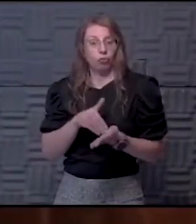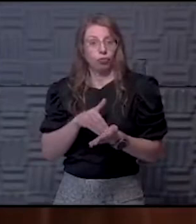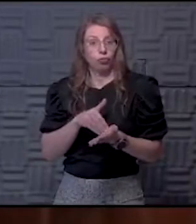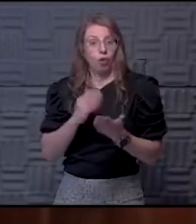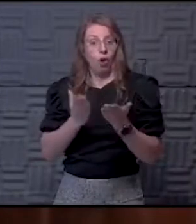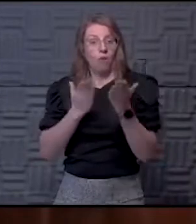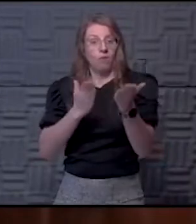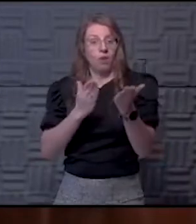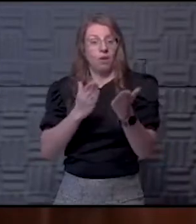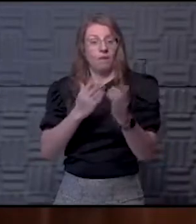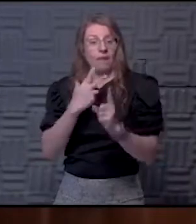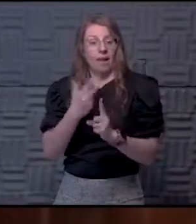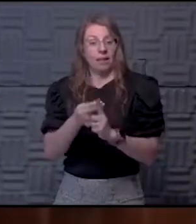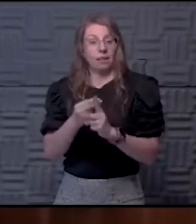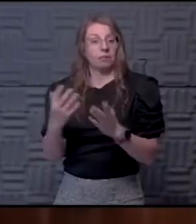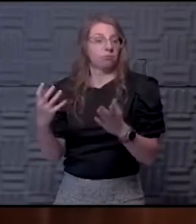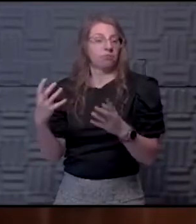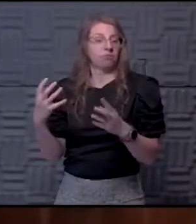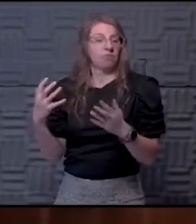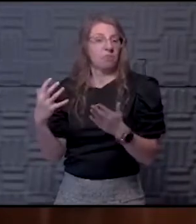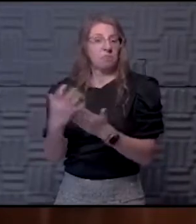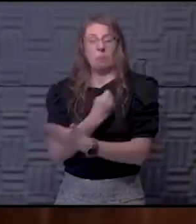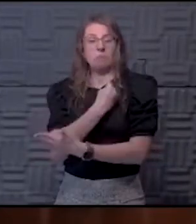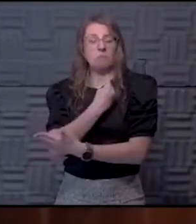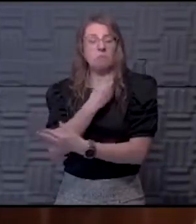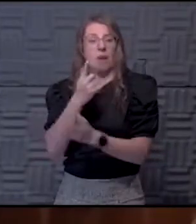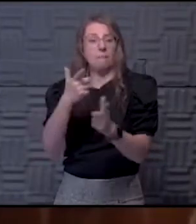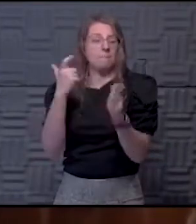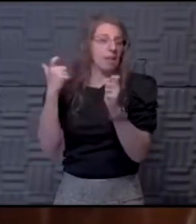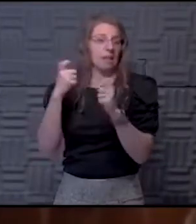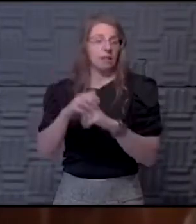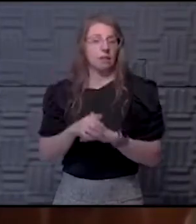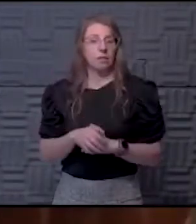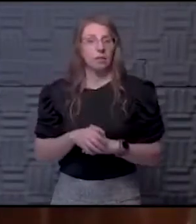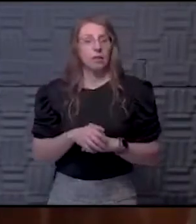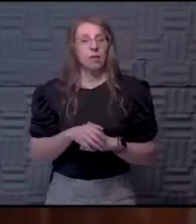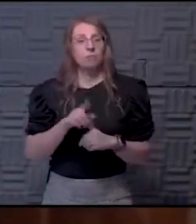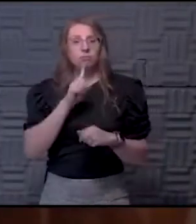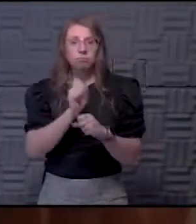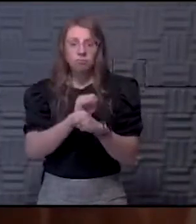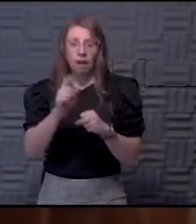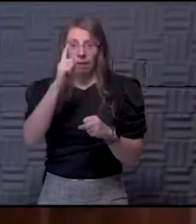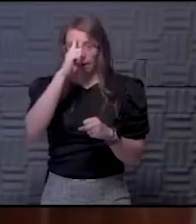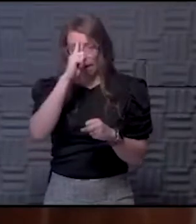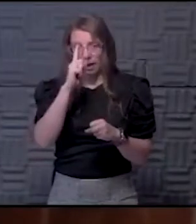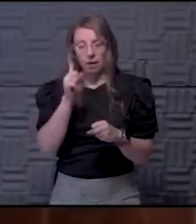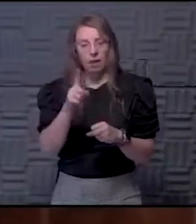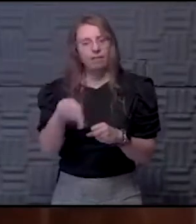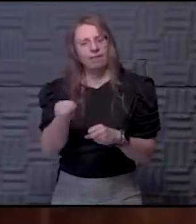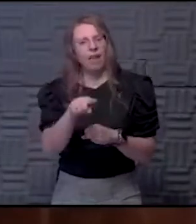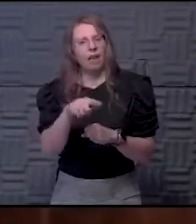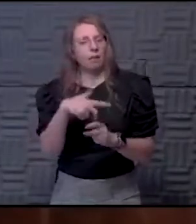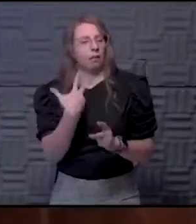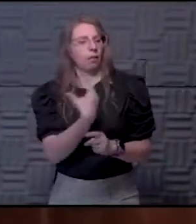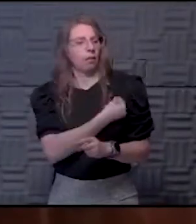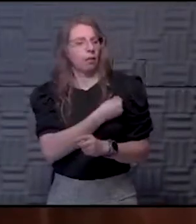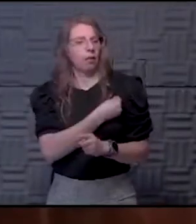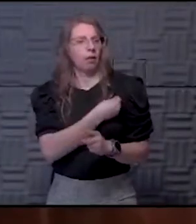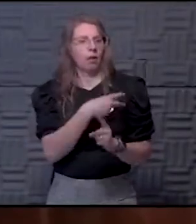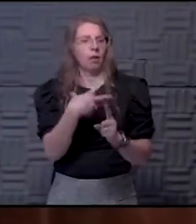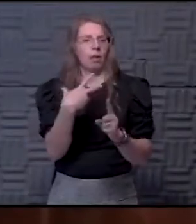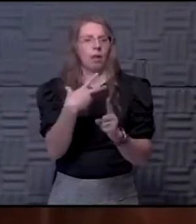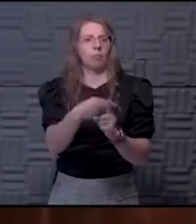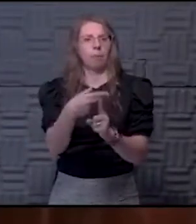offered the vaccine get it immediately. Well, do you really think that they're taking the vaccine and giving it to